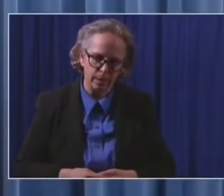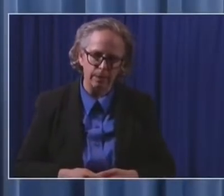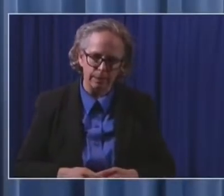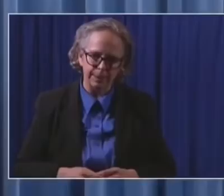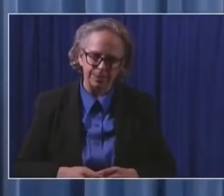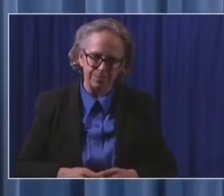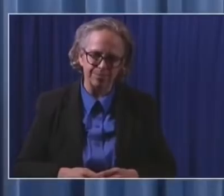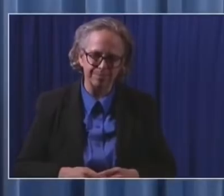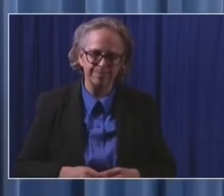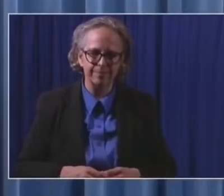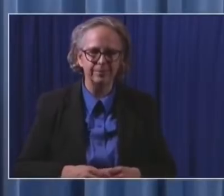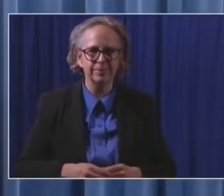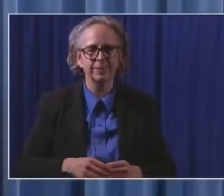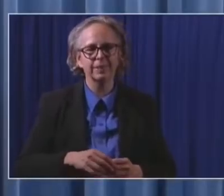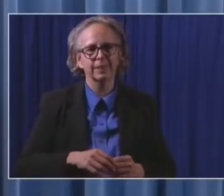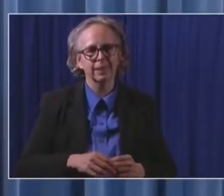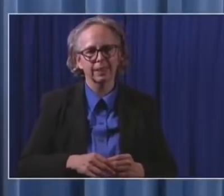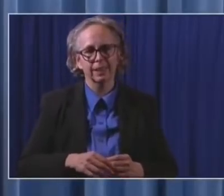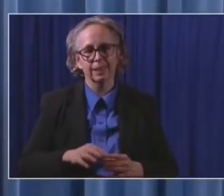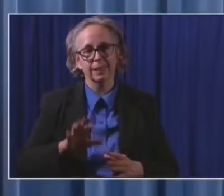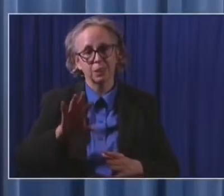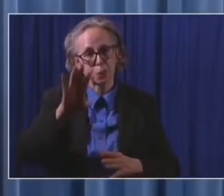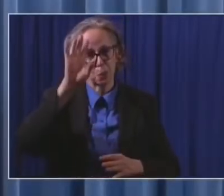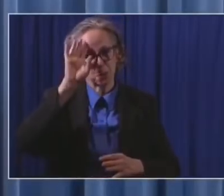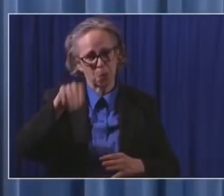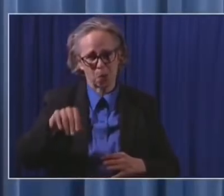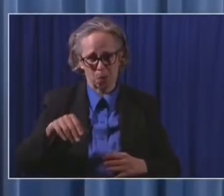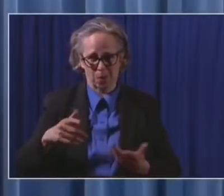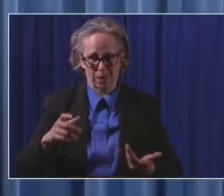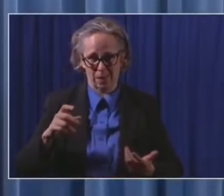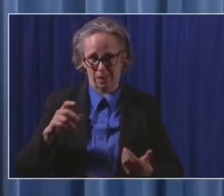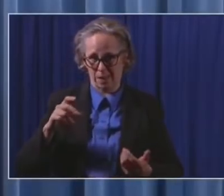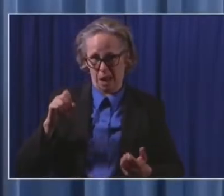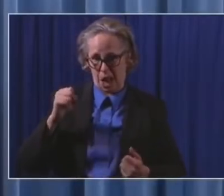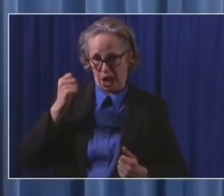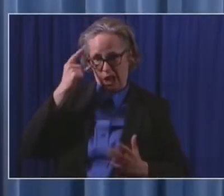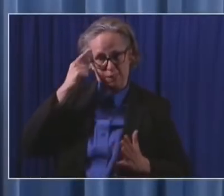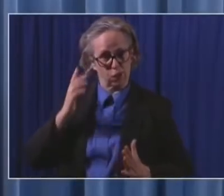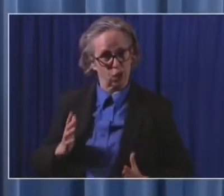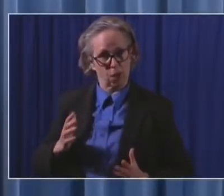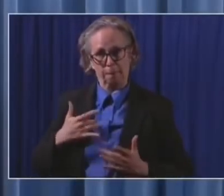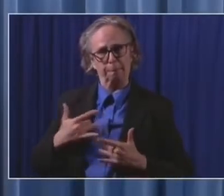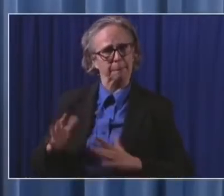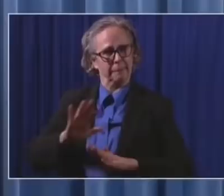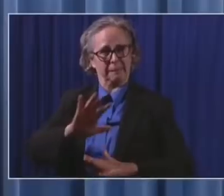As far as the decision about wearing masks,